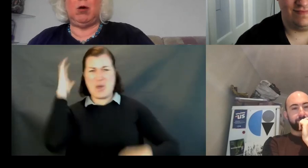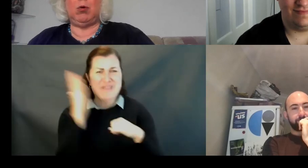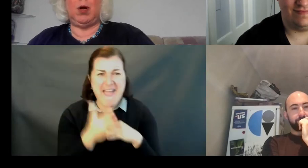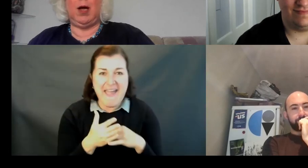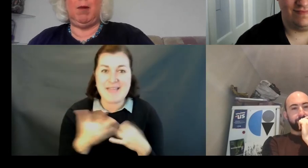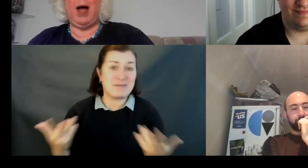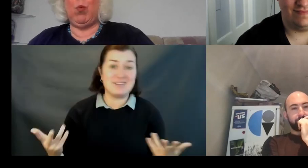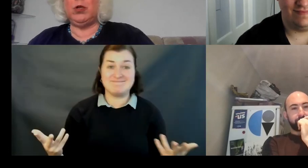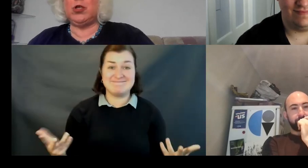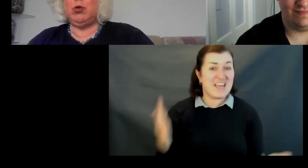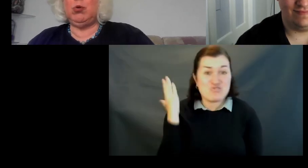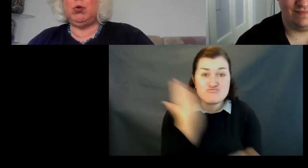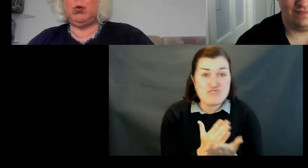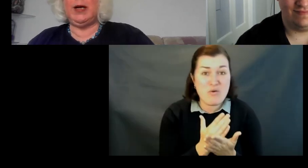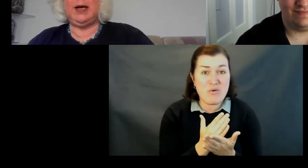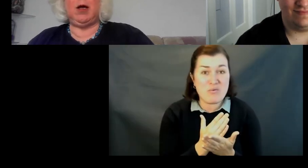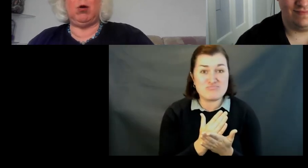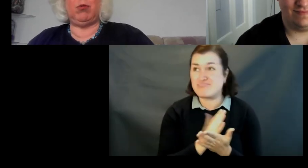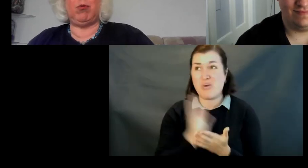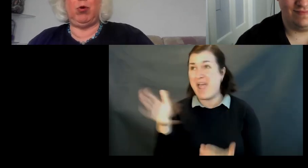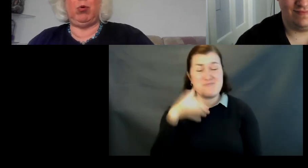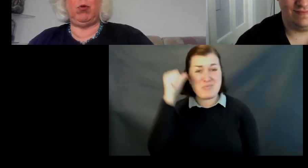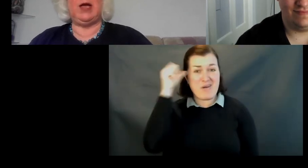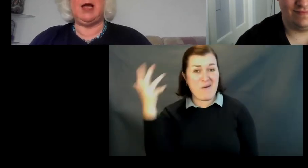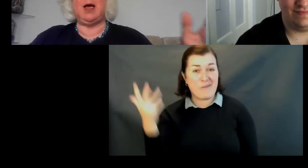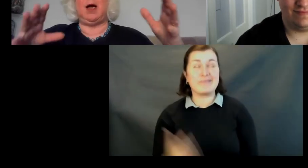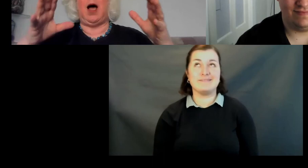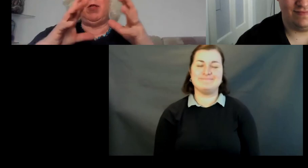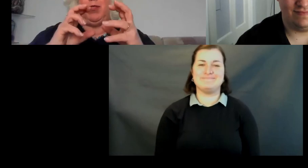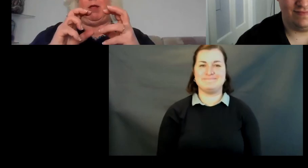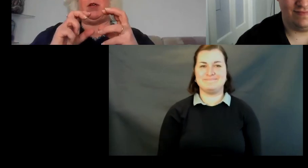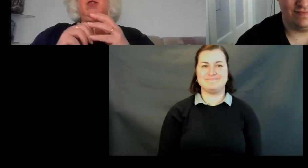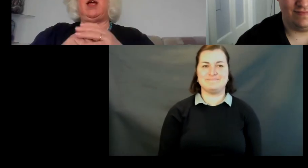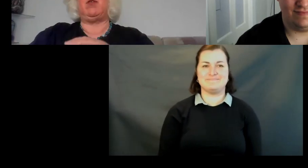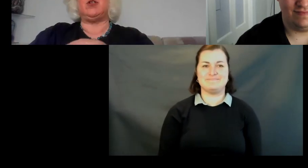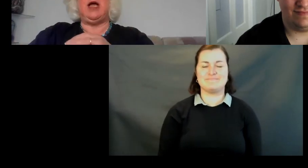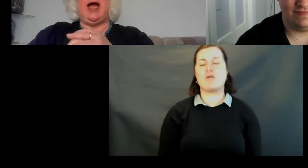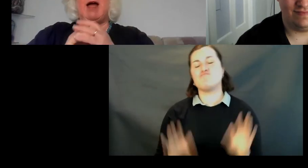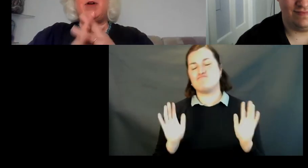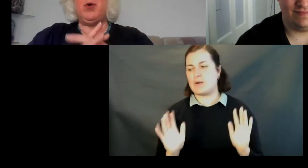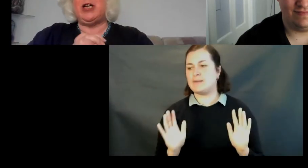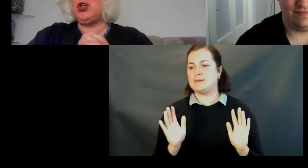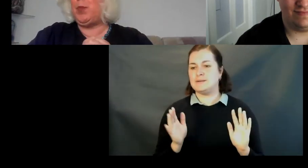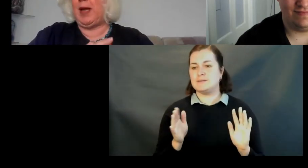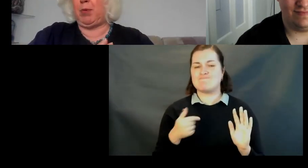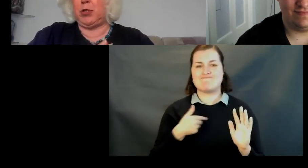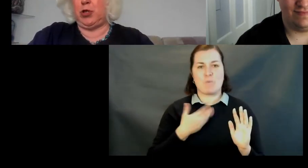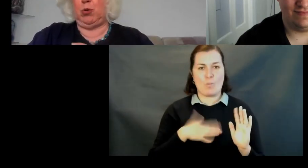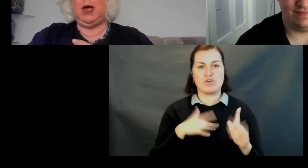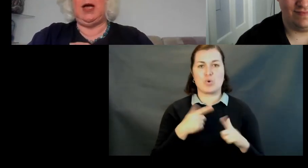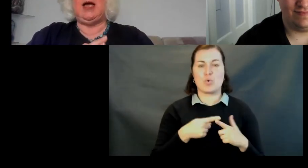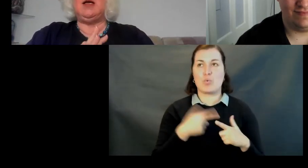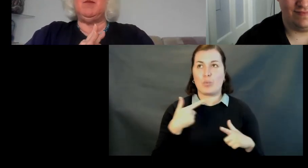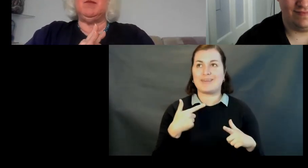Right, so I want to quickly go through the other thing that I think that everybody should be able